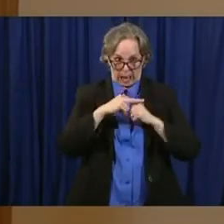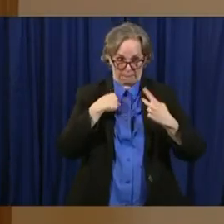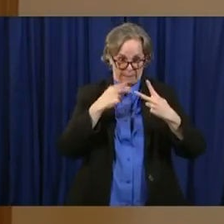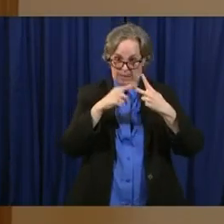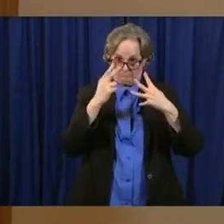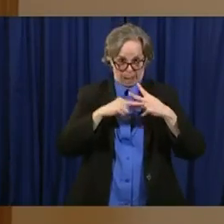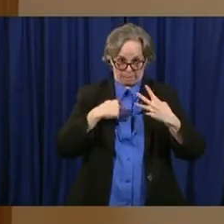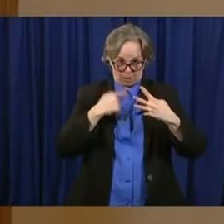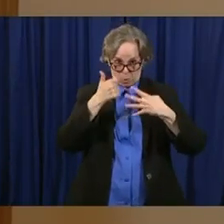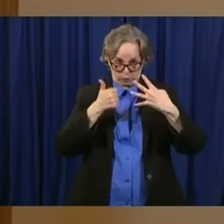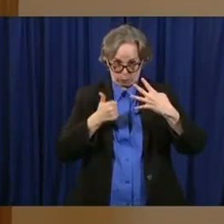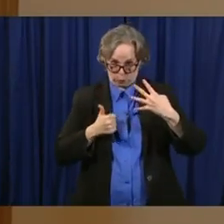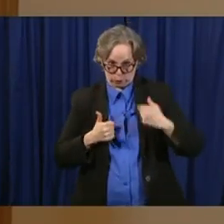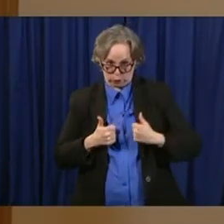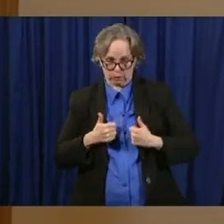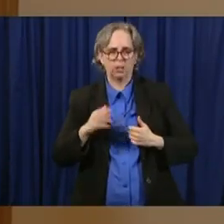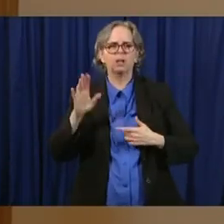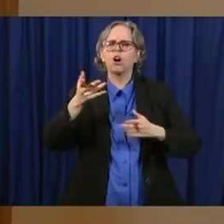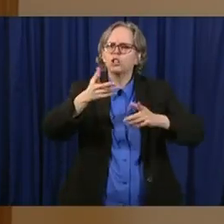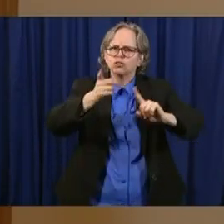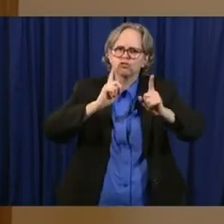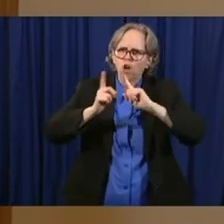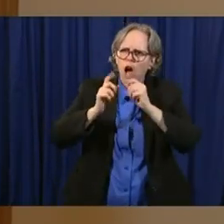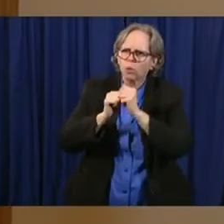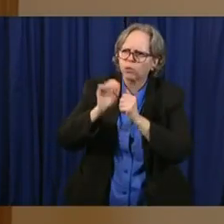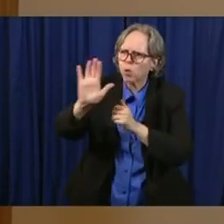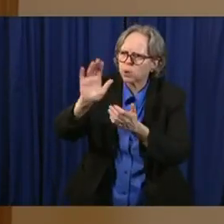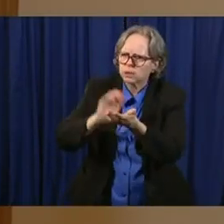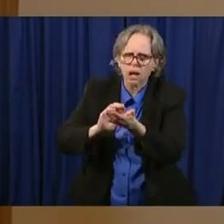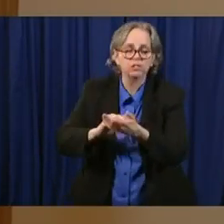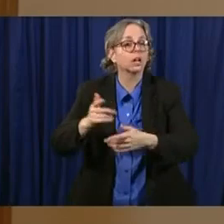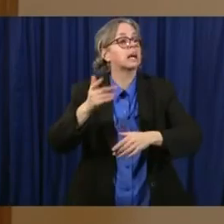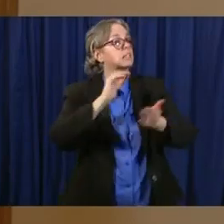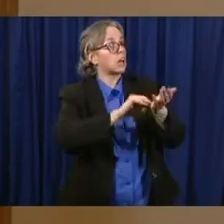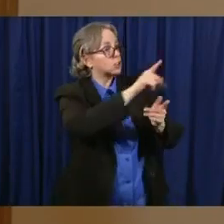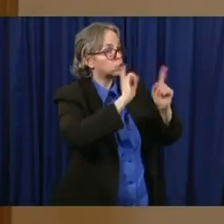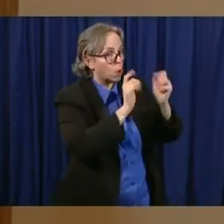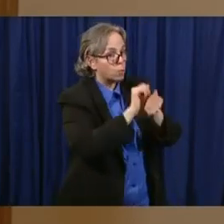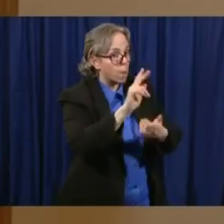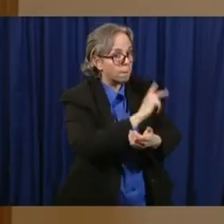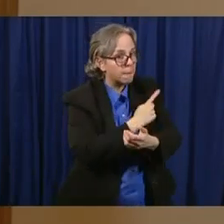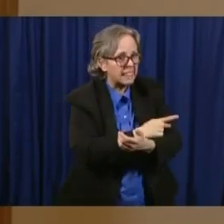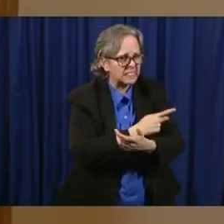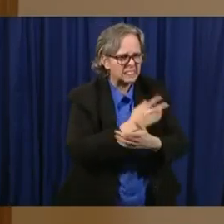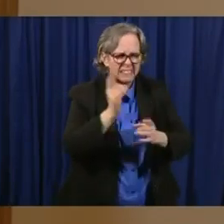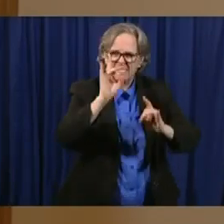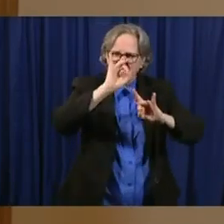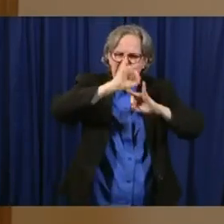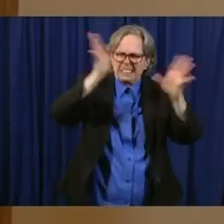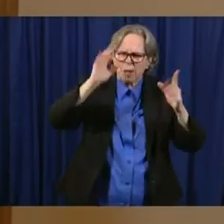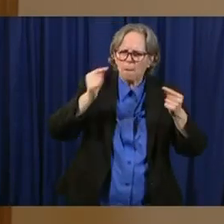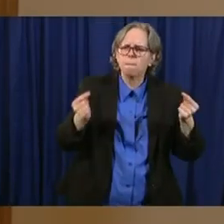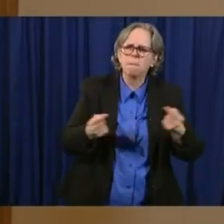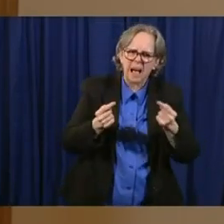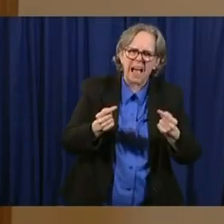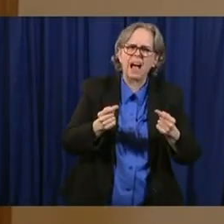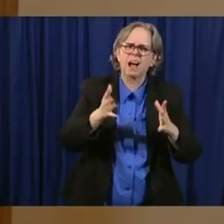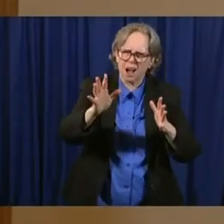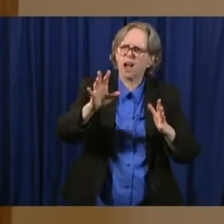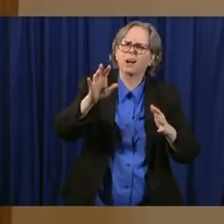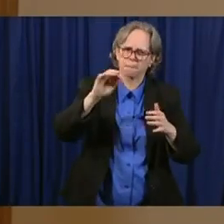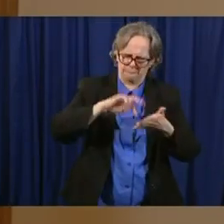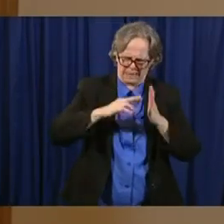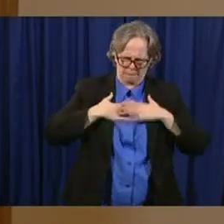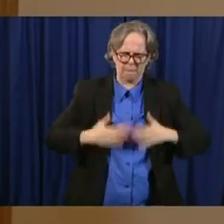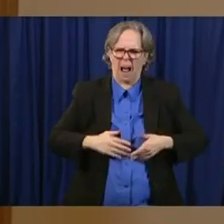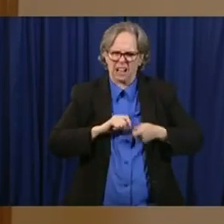from something they're experiencing, that changes the clinical condition. If you at home are having symptoms that are worsening,